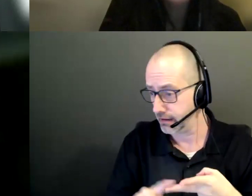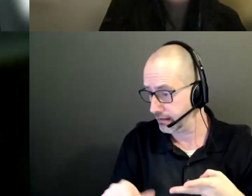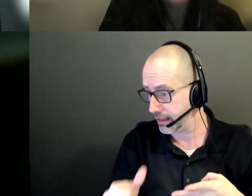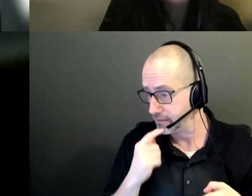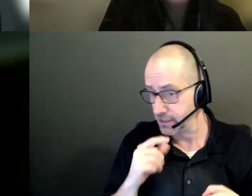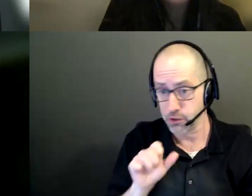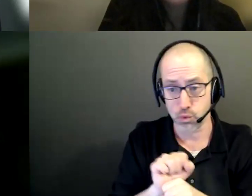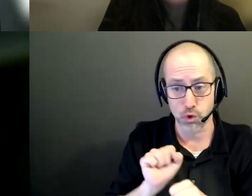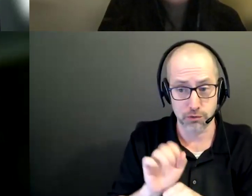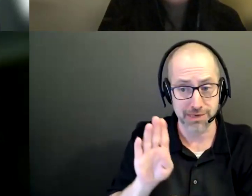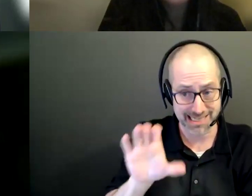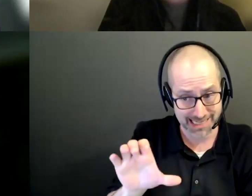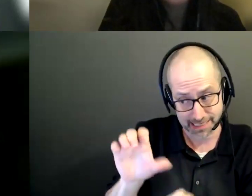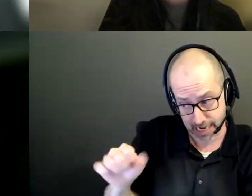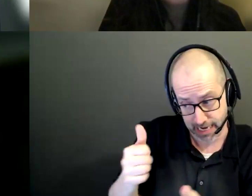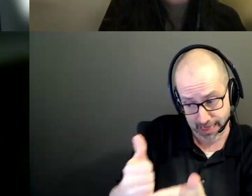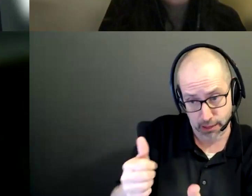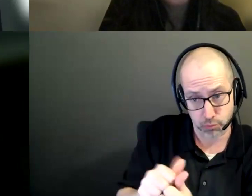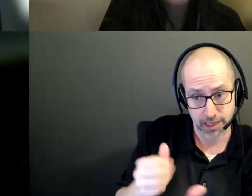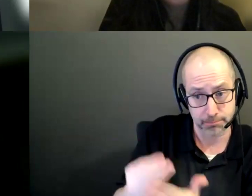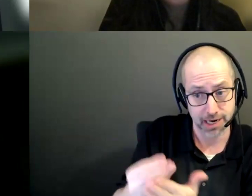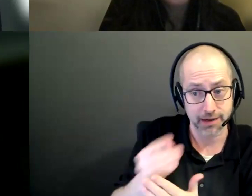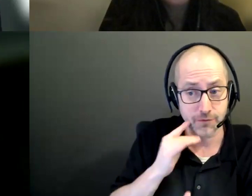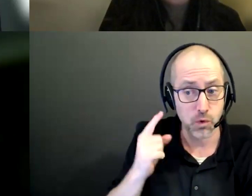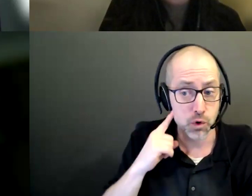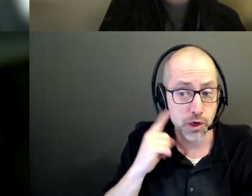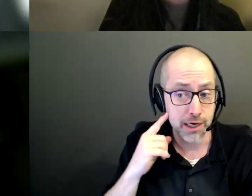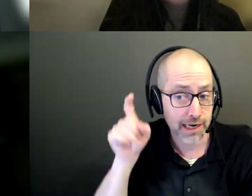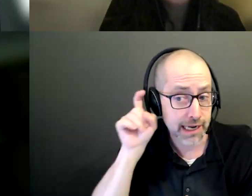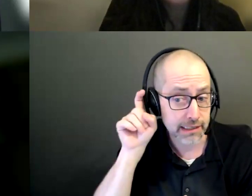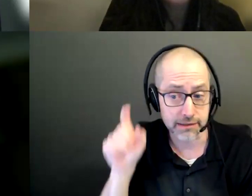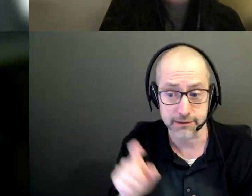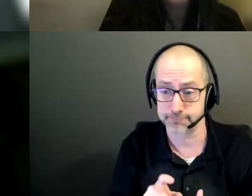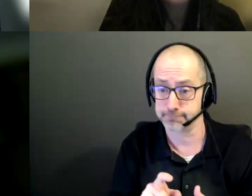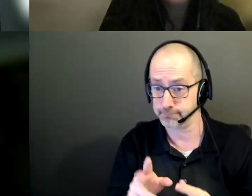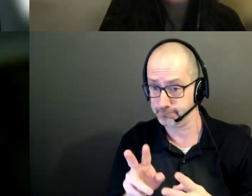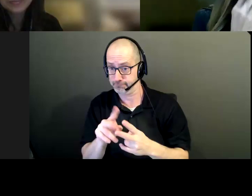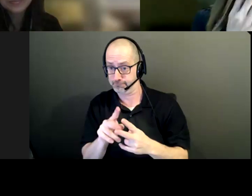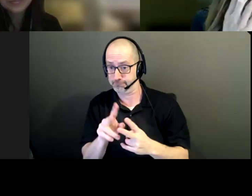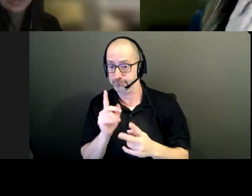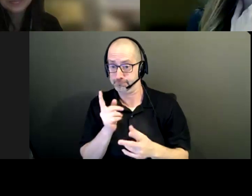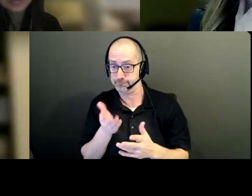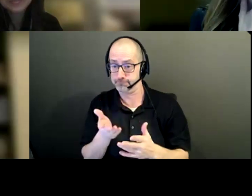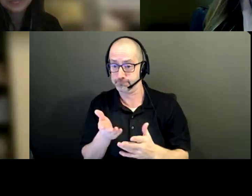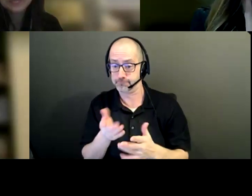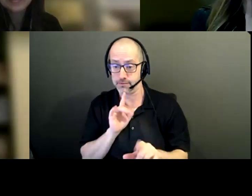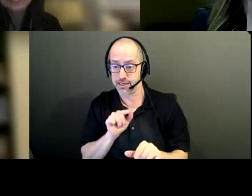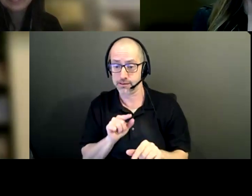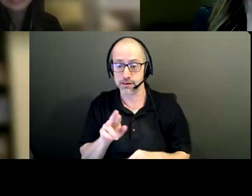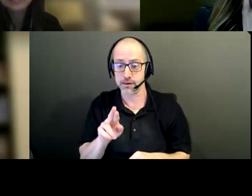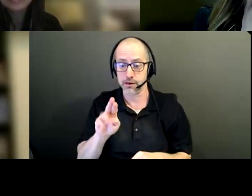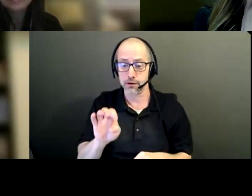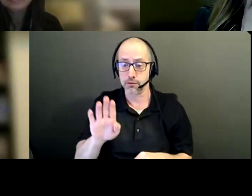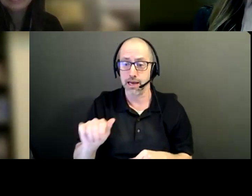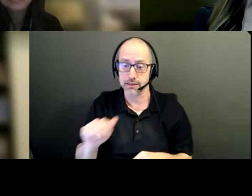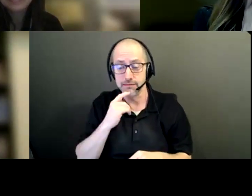for hearing aids. Anybody in particular want to jump at taking this? I can answer